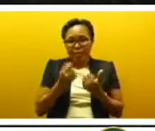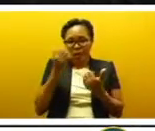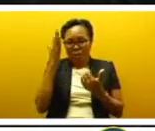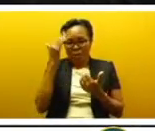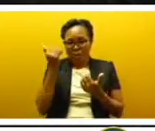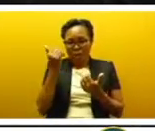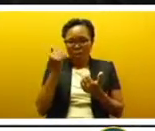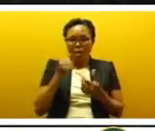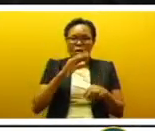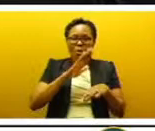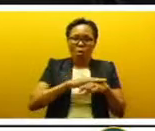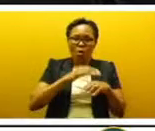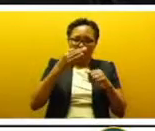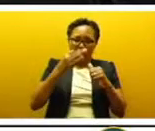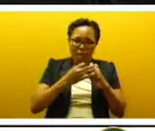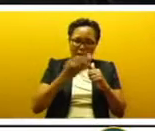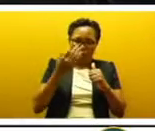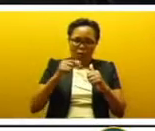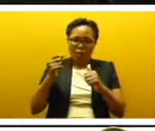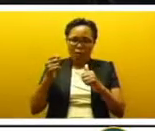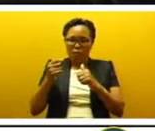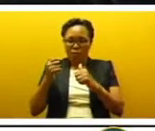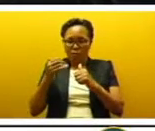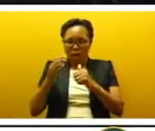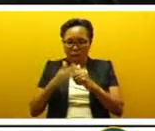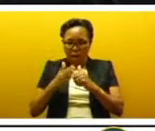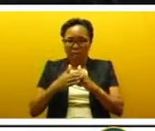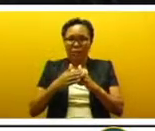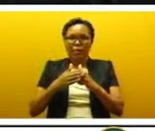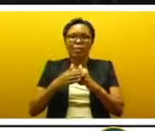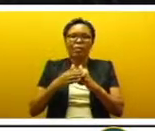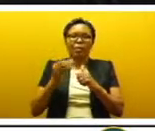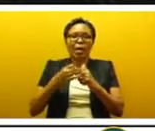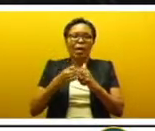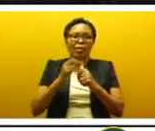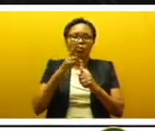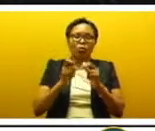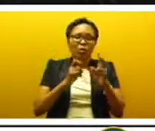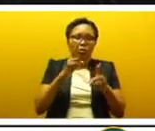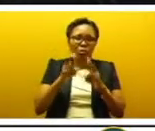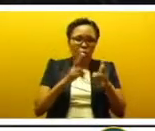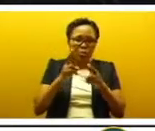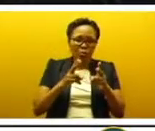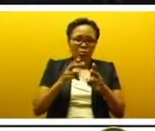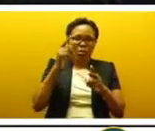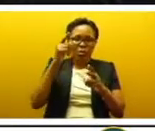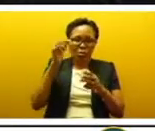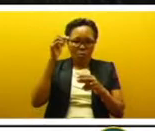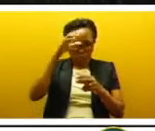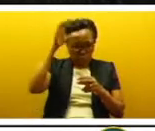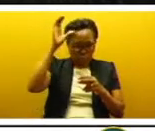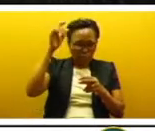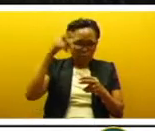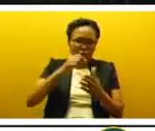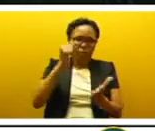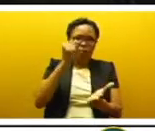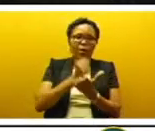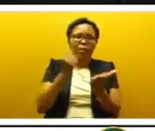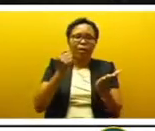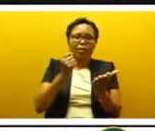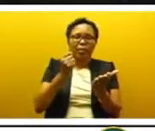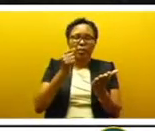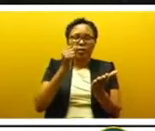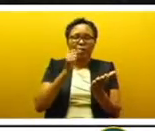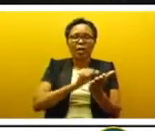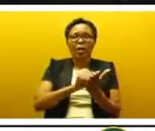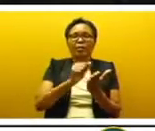of August 2022, Wafula Chebukati published that Gazette notice that I had talked about. On the face